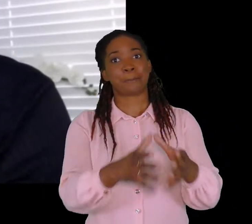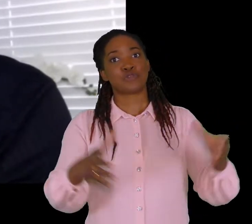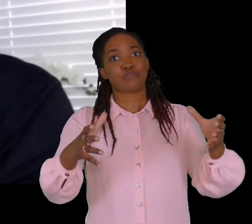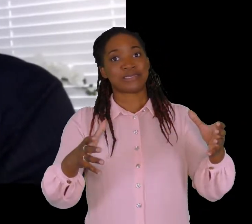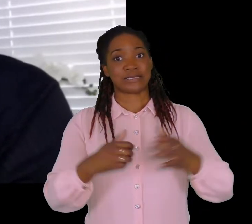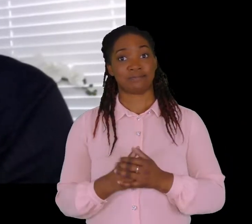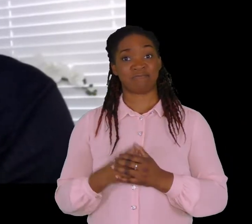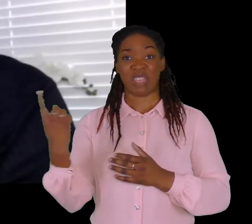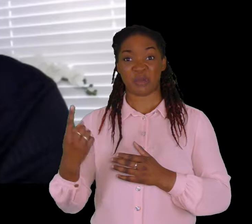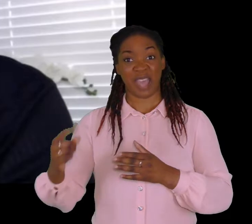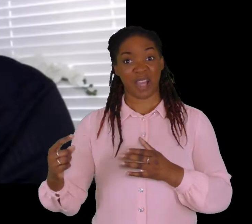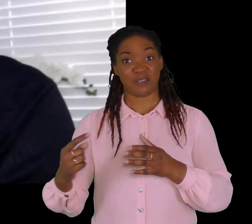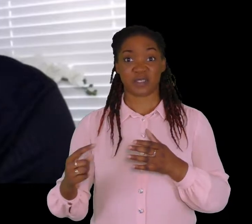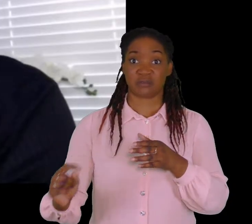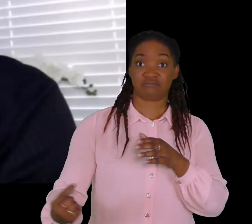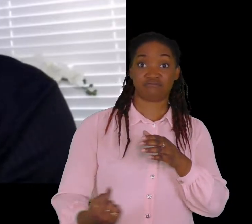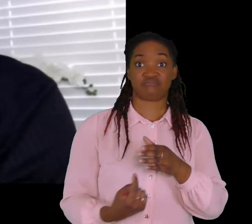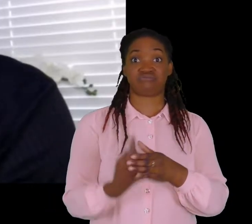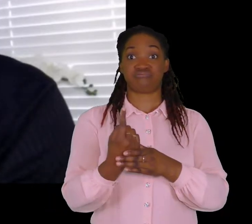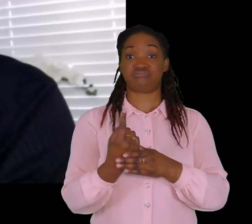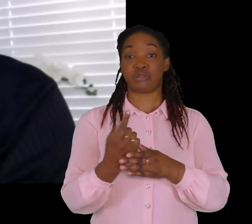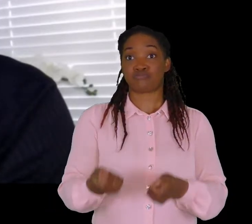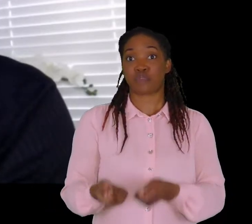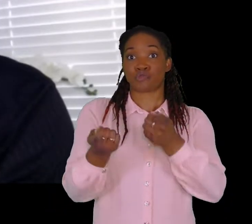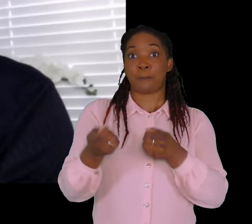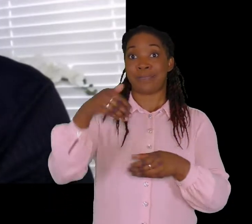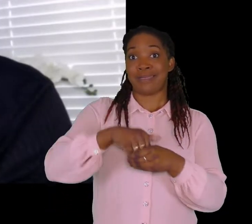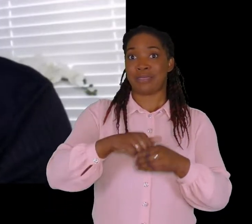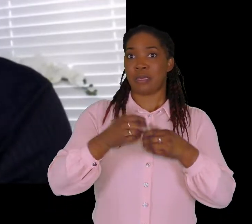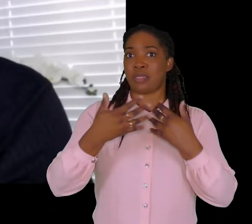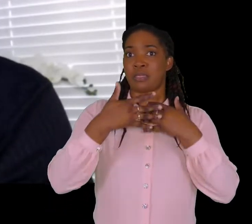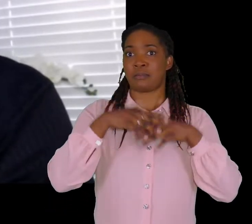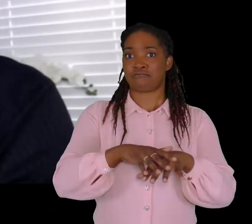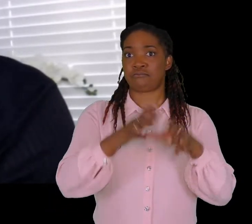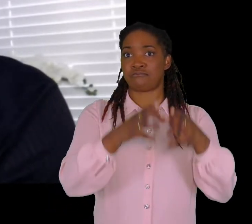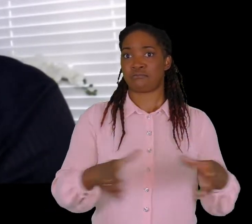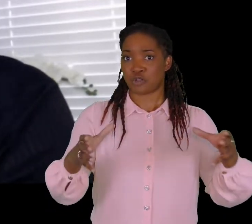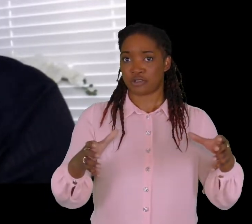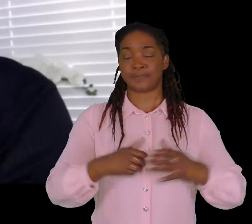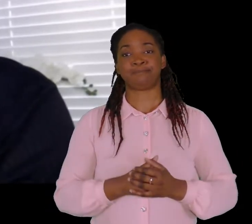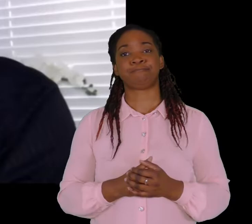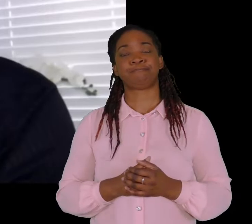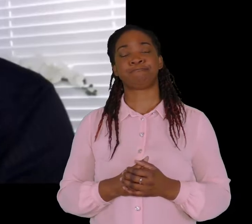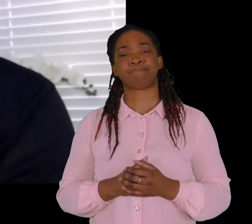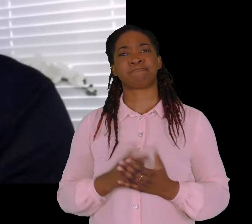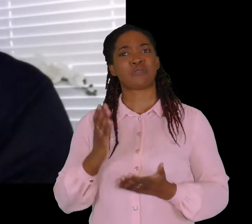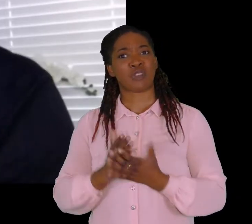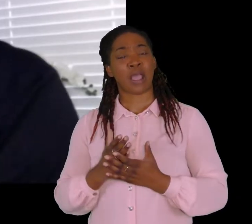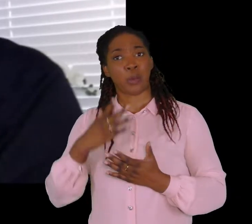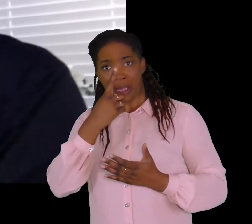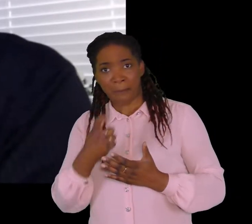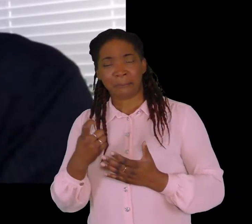they themselves had emerged. Political Black art brought into the public sphere the opportunity to